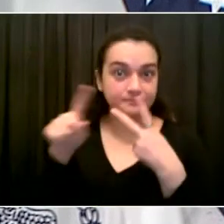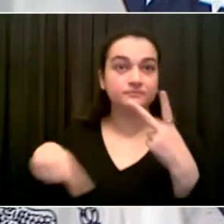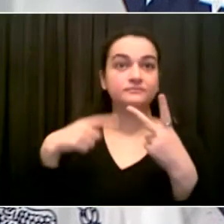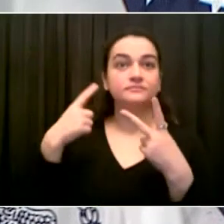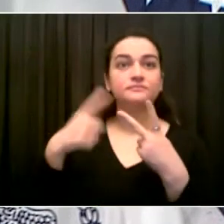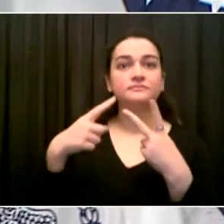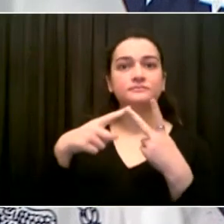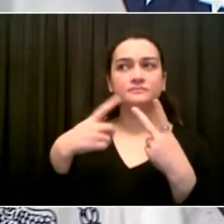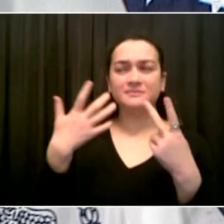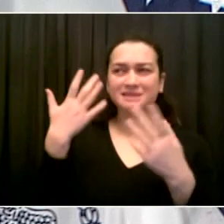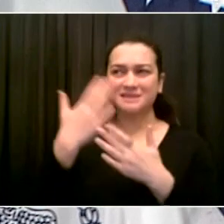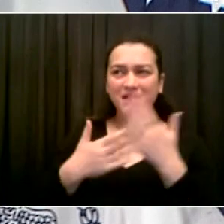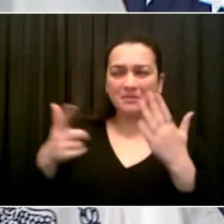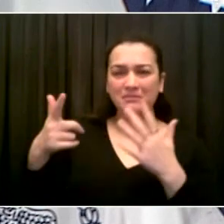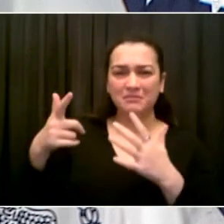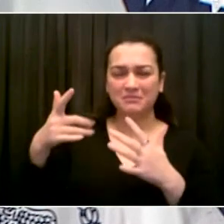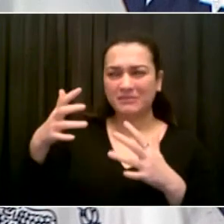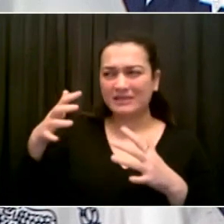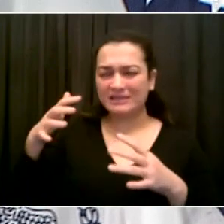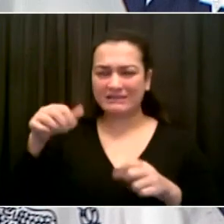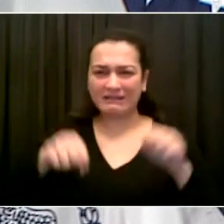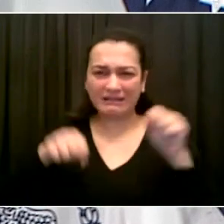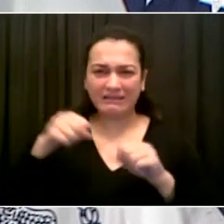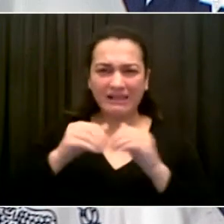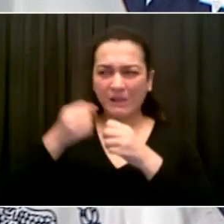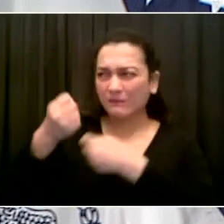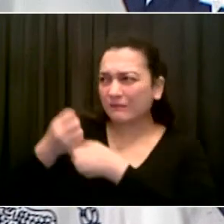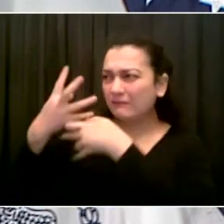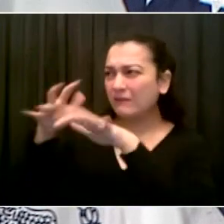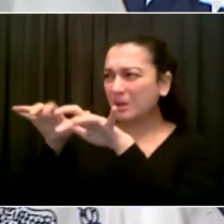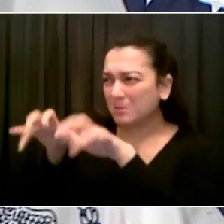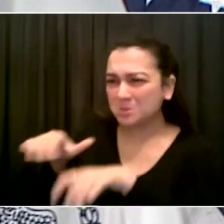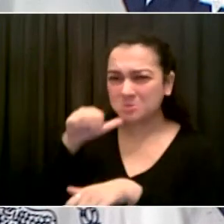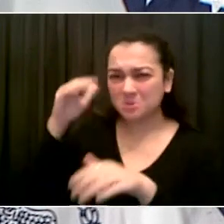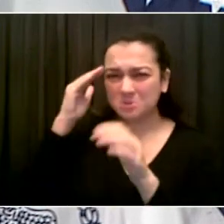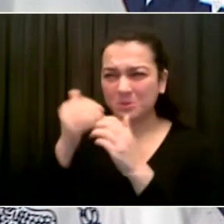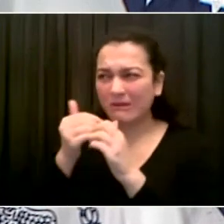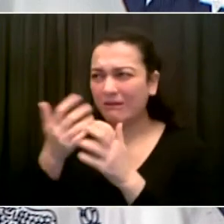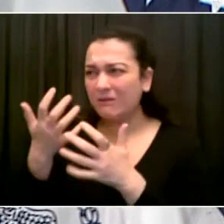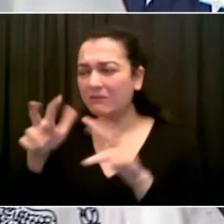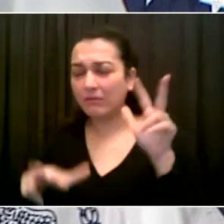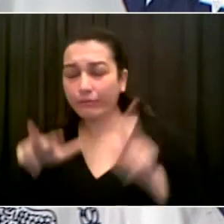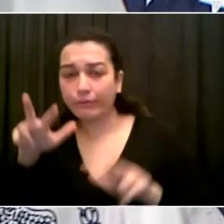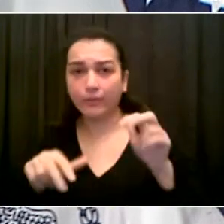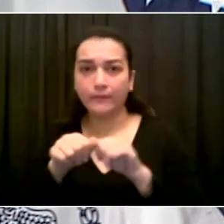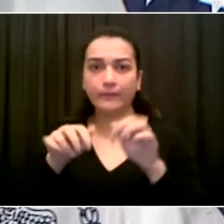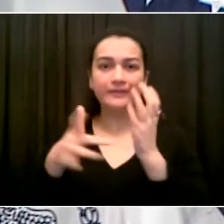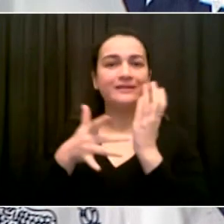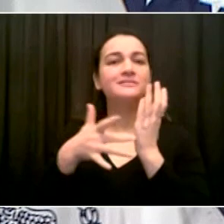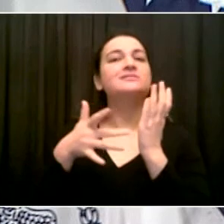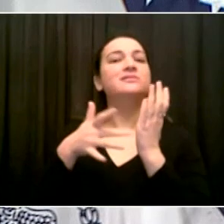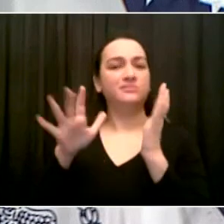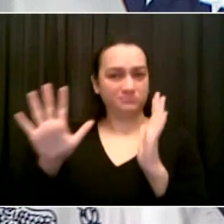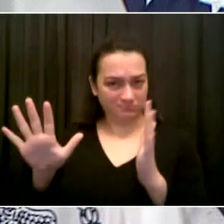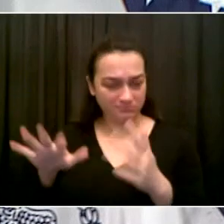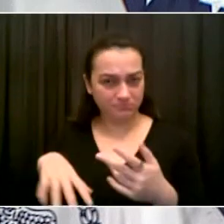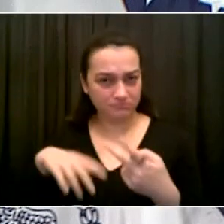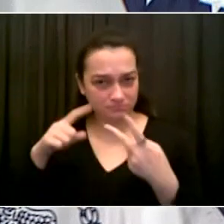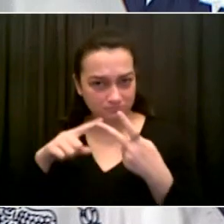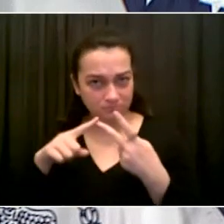We want to make it as simple as possible. And this seems to be working. And we've looked at some examples around the country where it's worked as well.